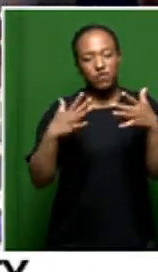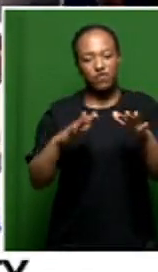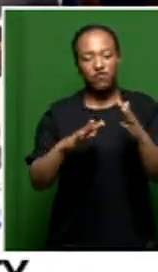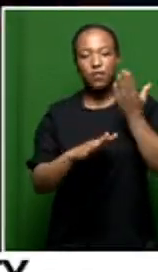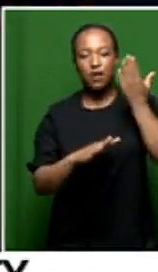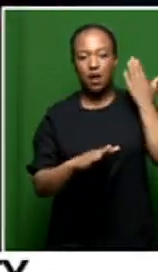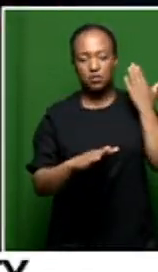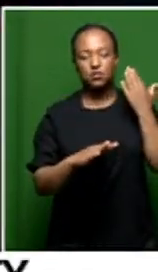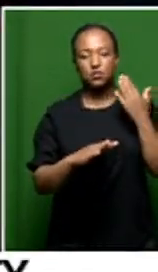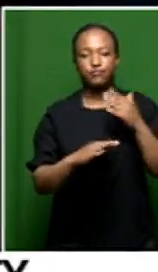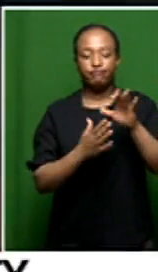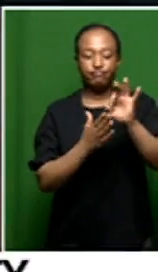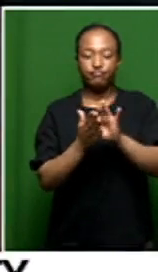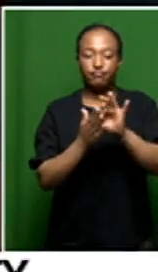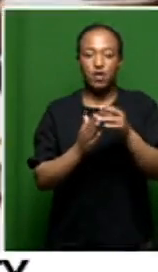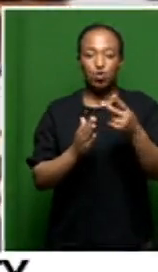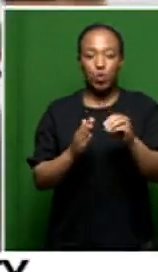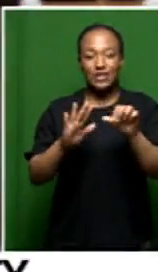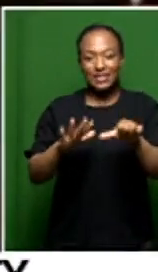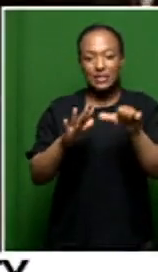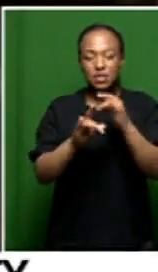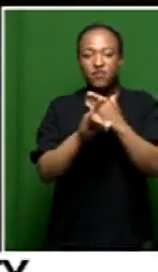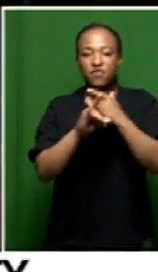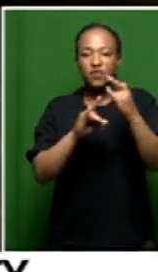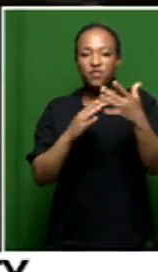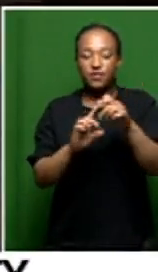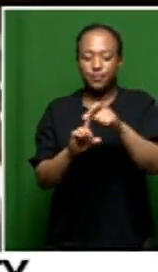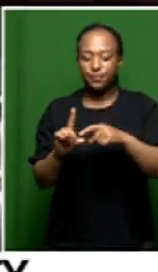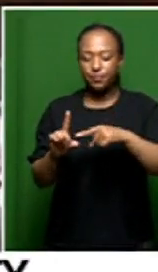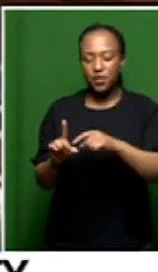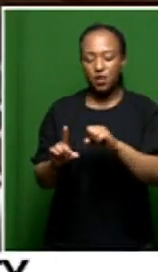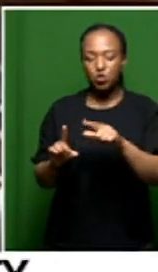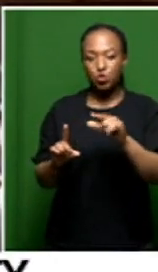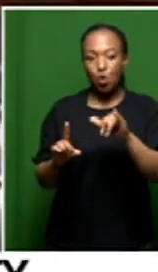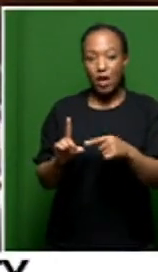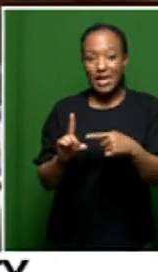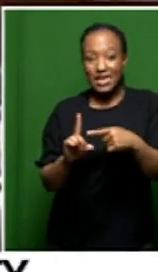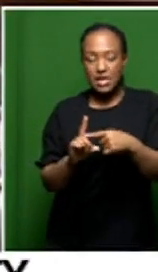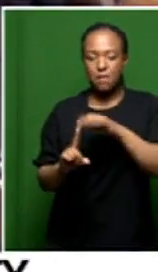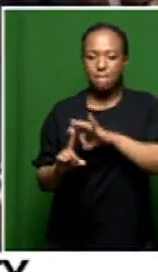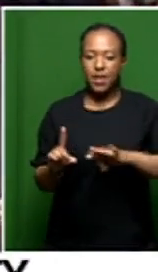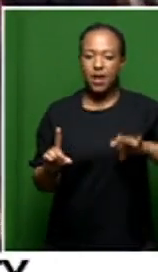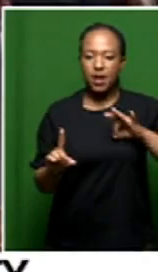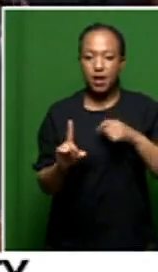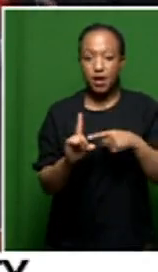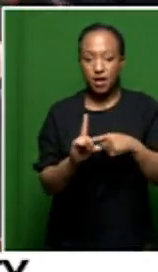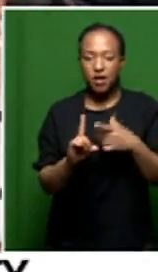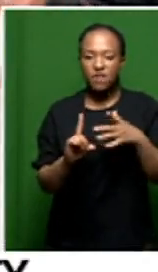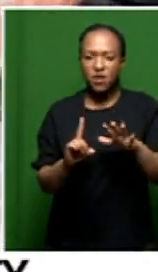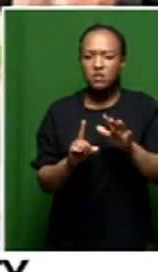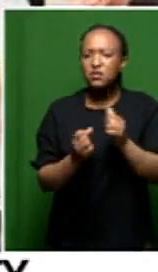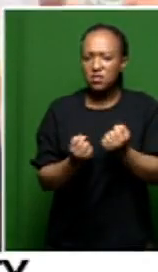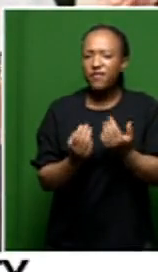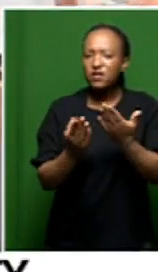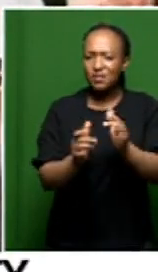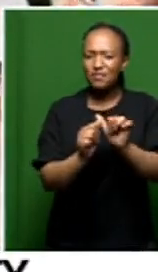local elections. The party's 2016 election victory saw Solim Simanga donning the Tshwane mayoral chain. He promised better